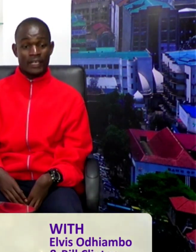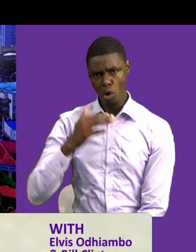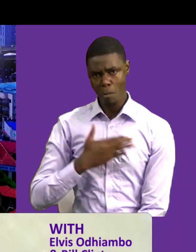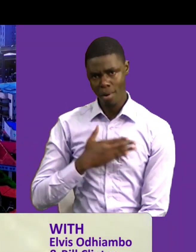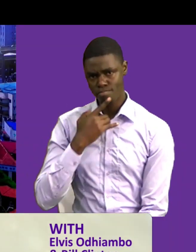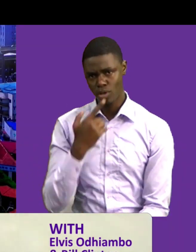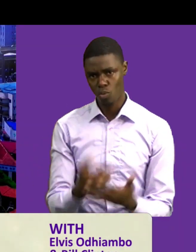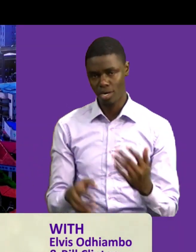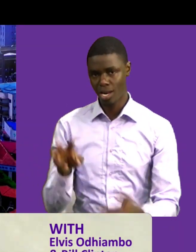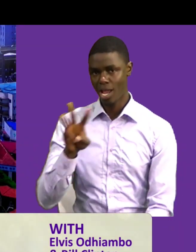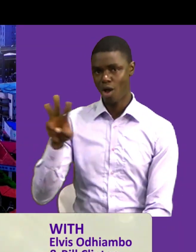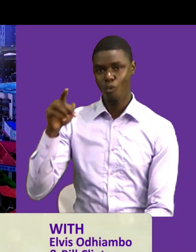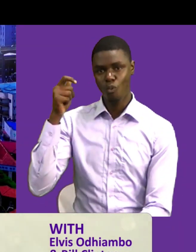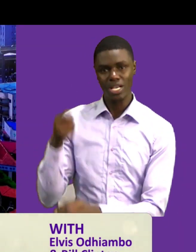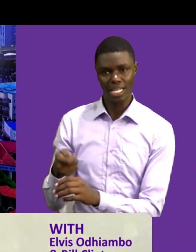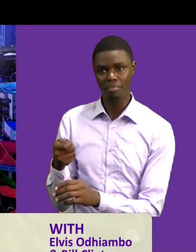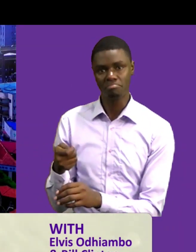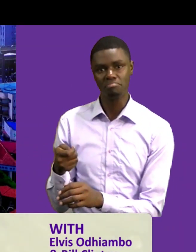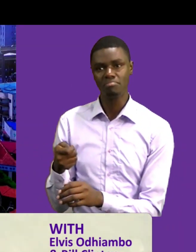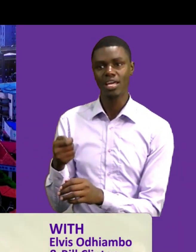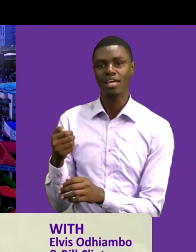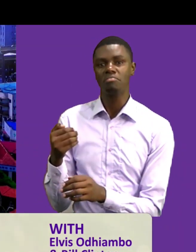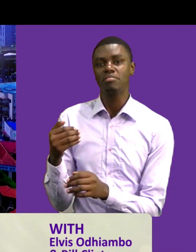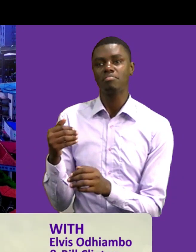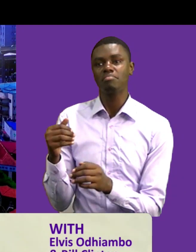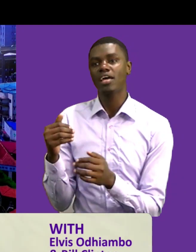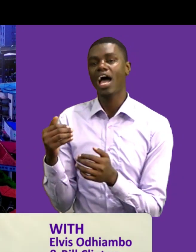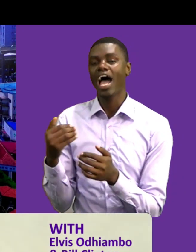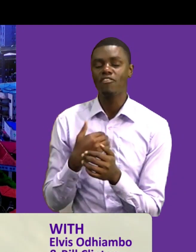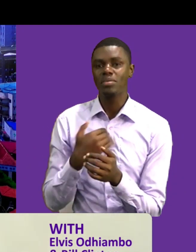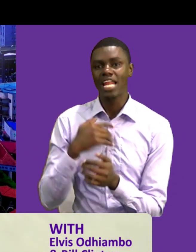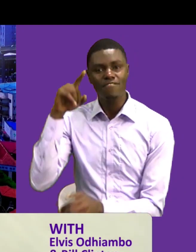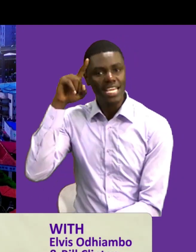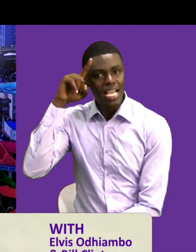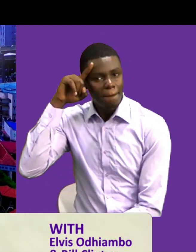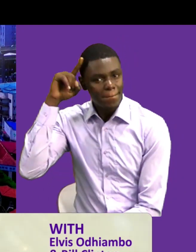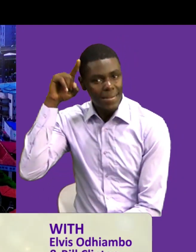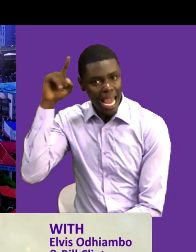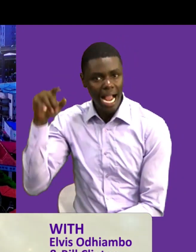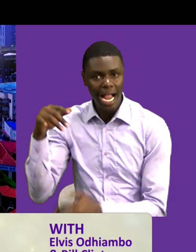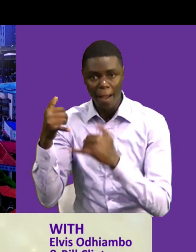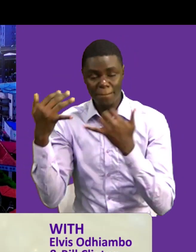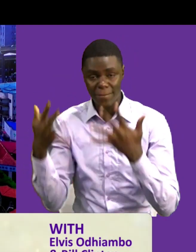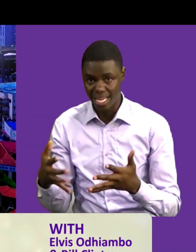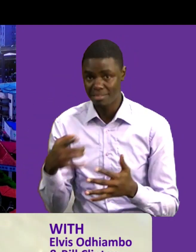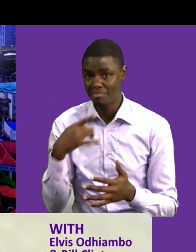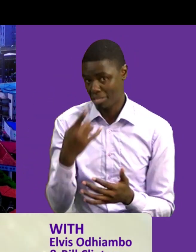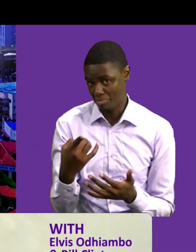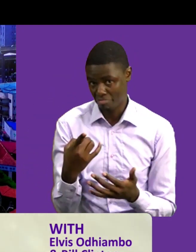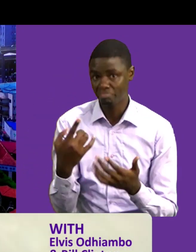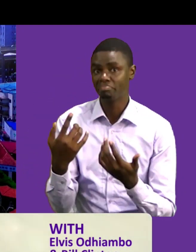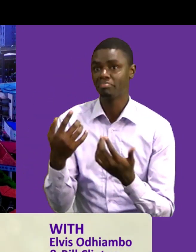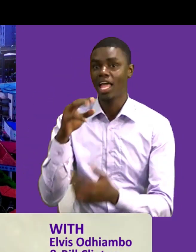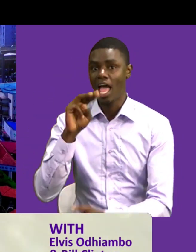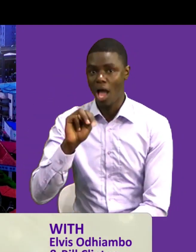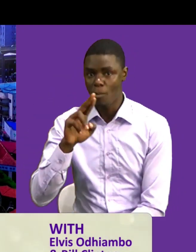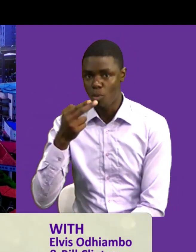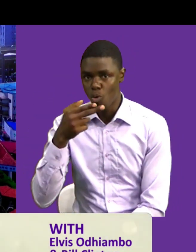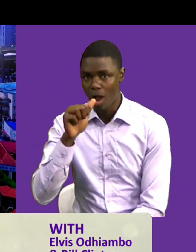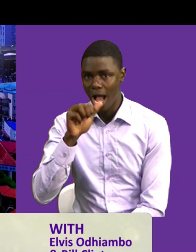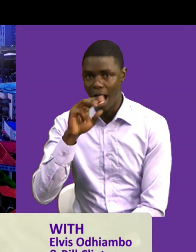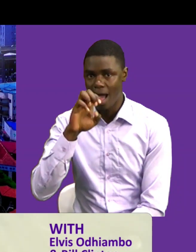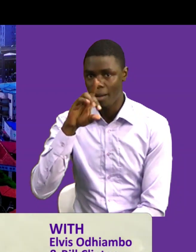that West Ham have been having black players in their squad. Let's say the likes of Mohamed